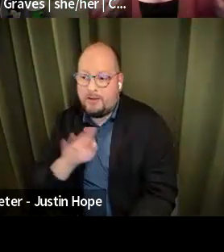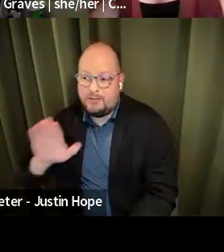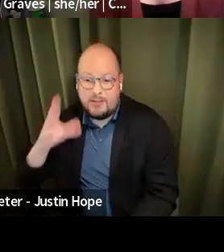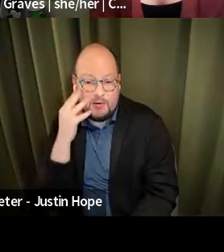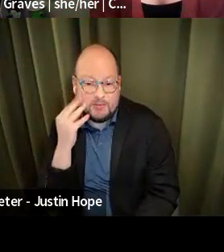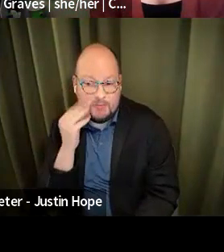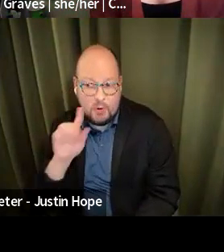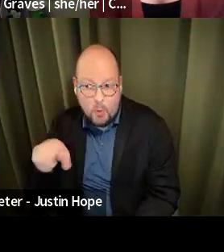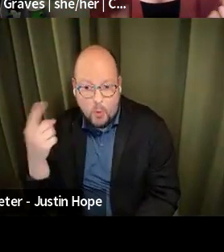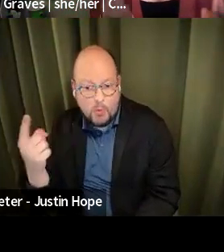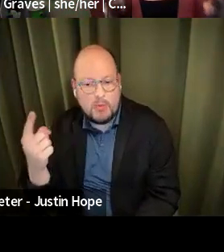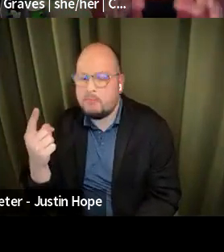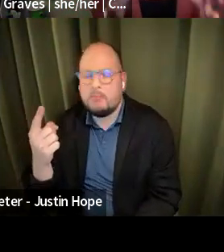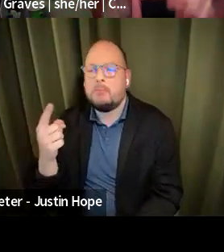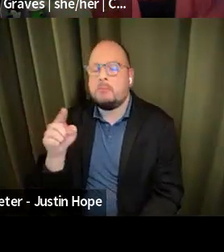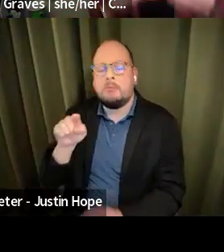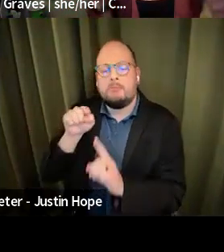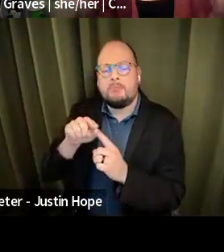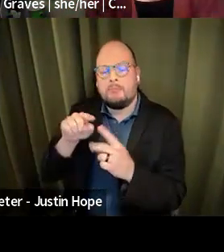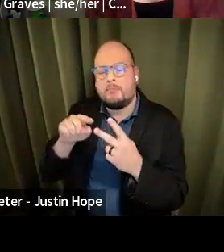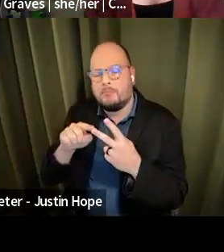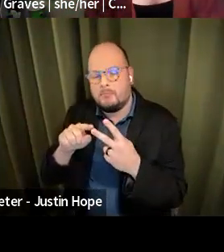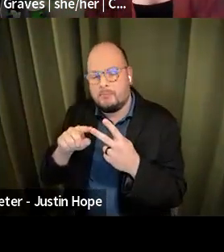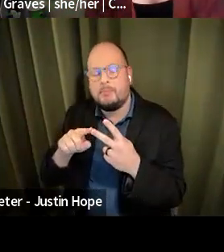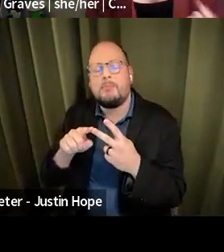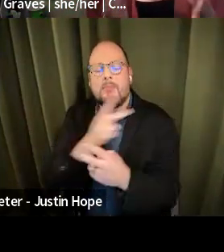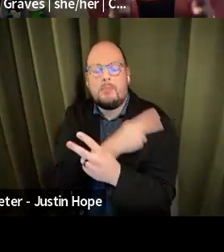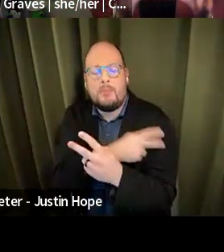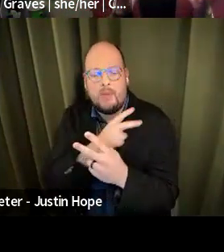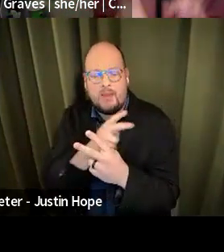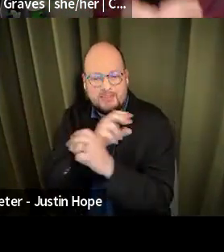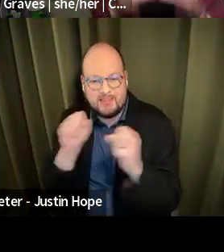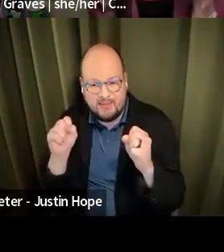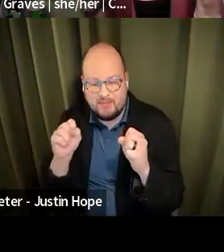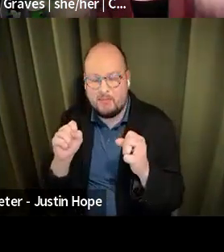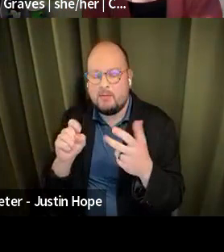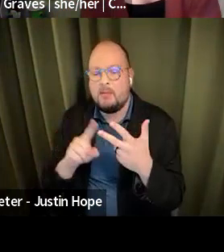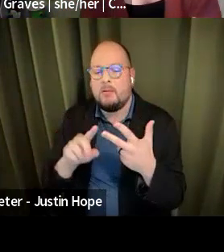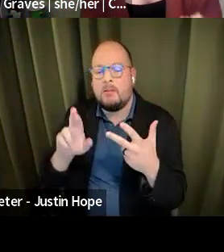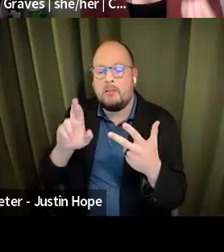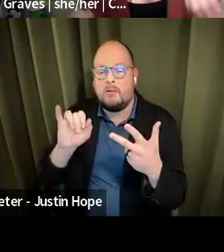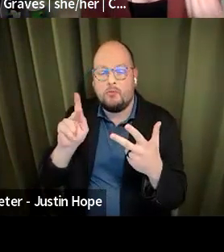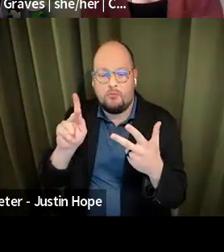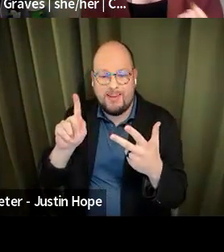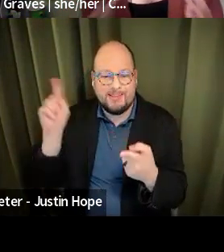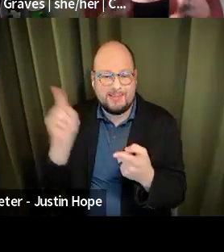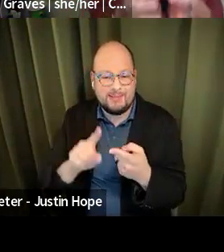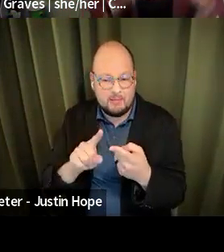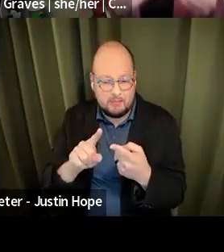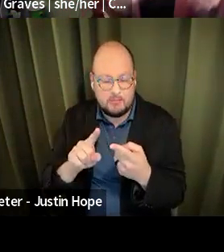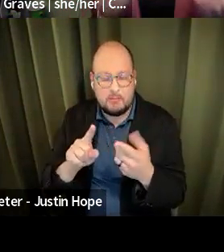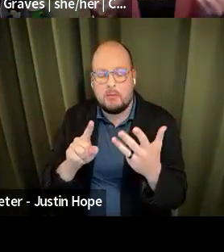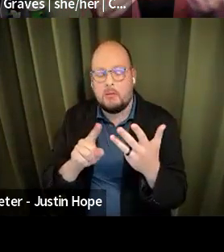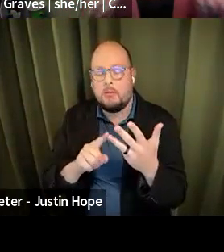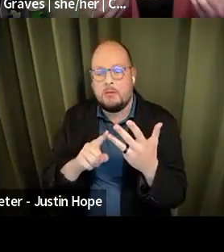also as a patient safety piece, as a risk mitigation piece, as a patient autonomy piece.